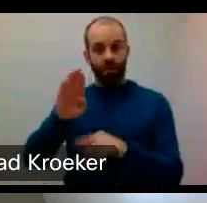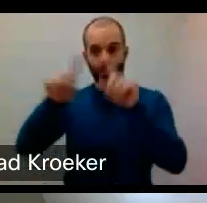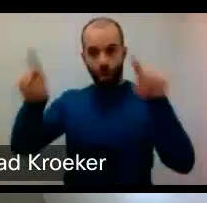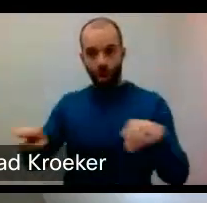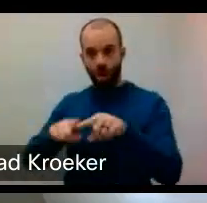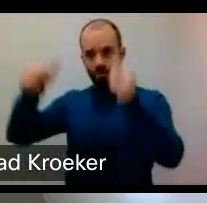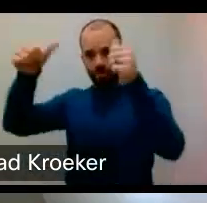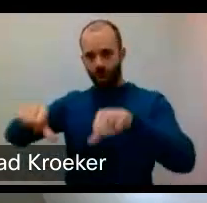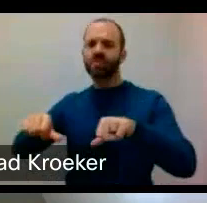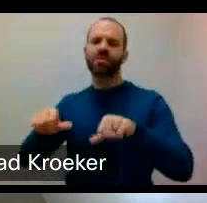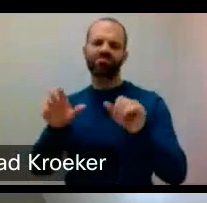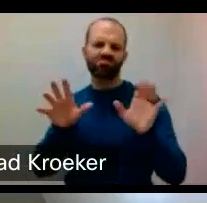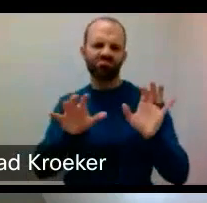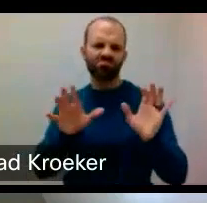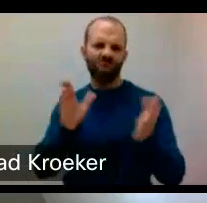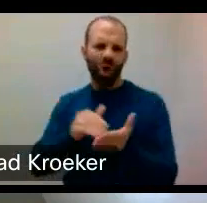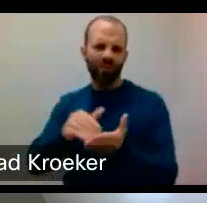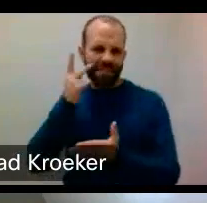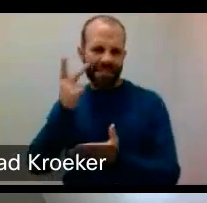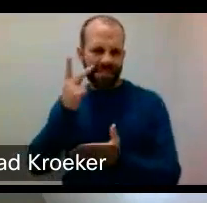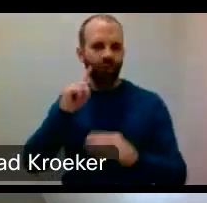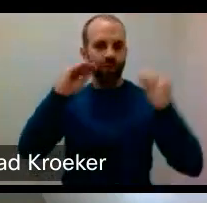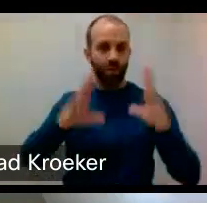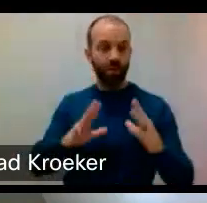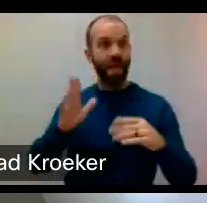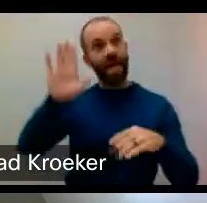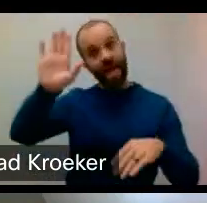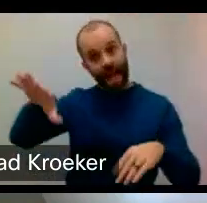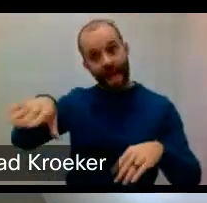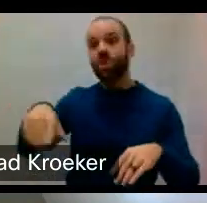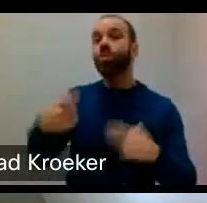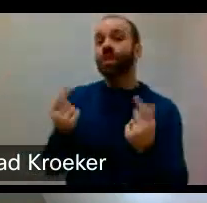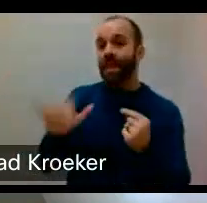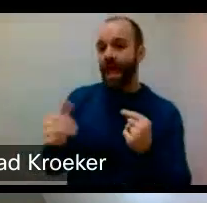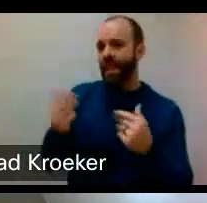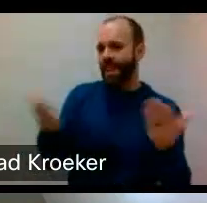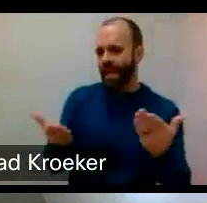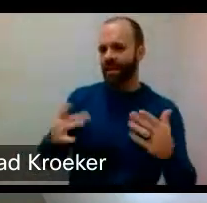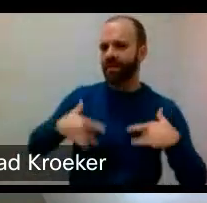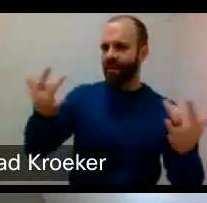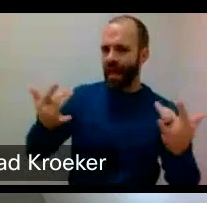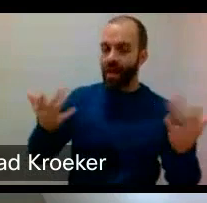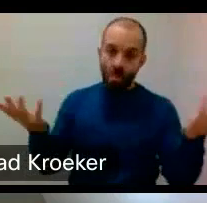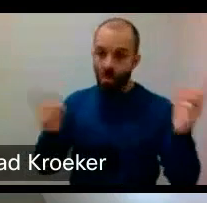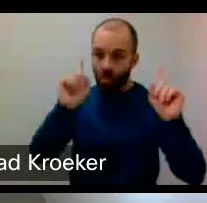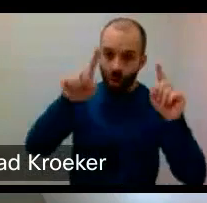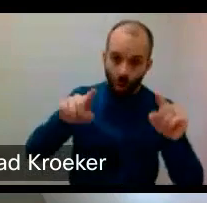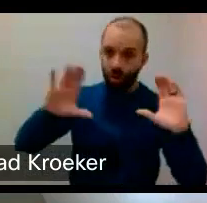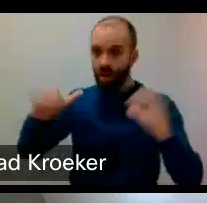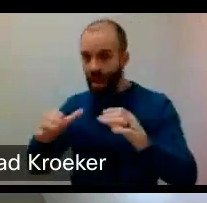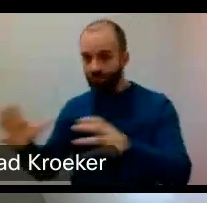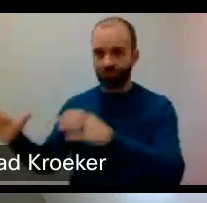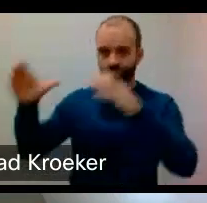common way of your instructor saying, hey, we did this thing, or hey, we went to this thing as a class. Share your thoughts with your